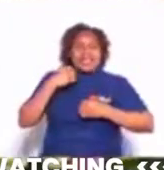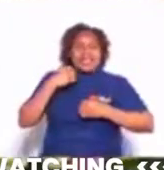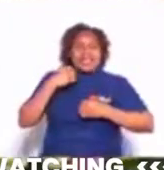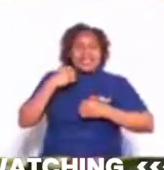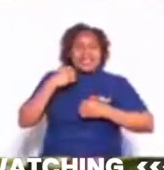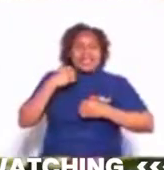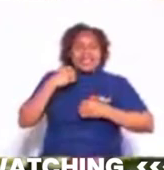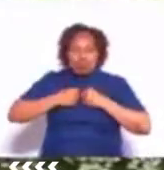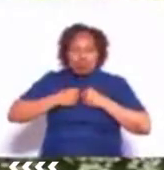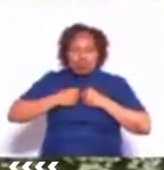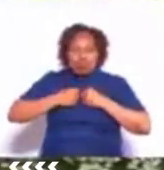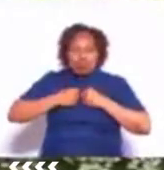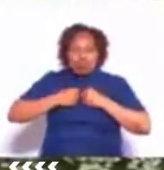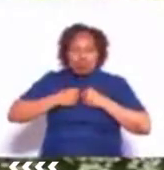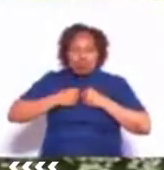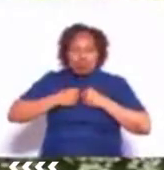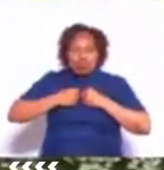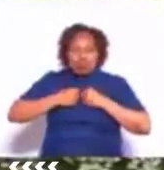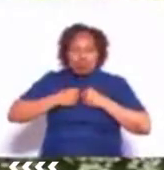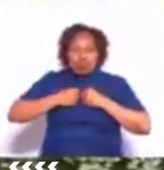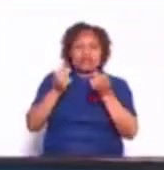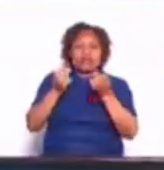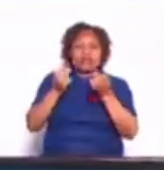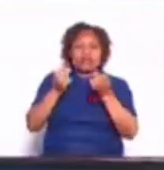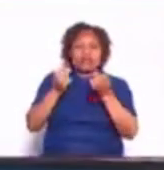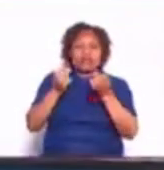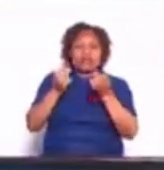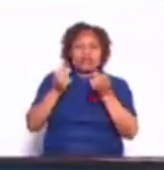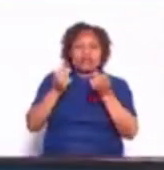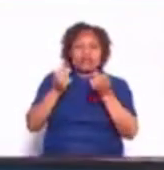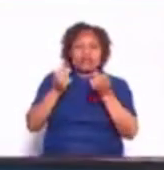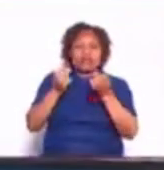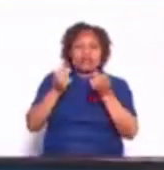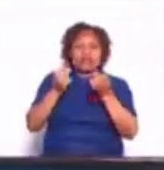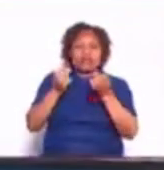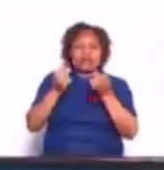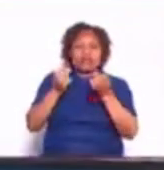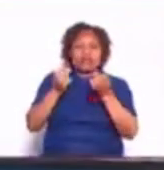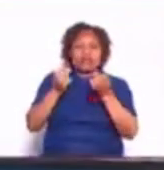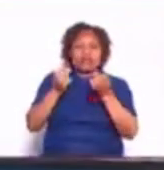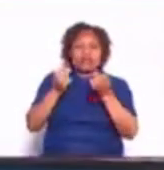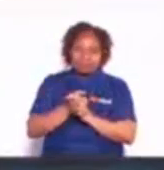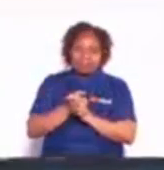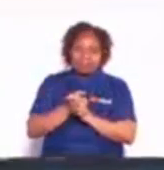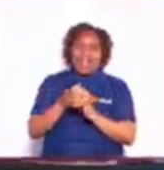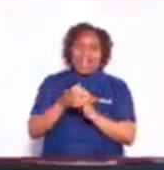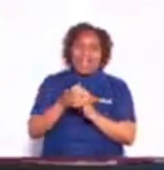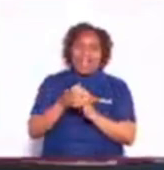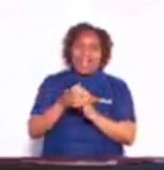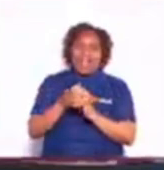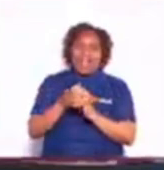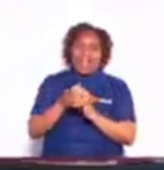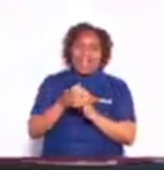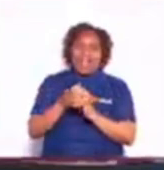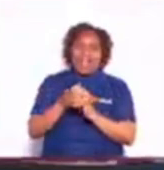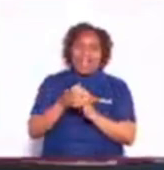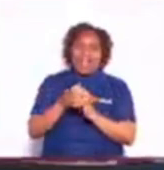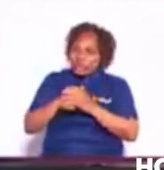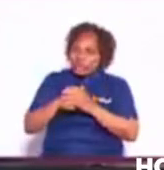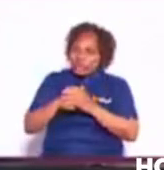intelligence. Hallelujah. Hallelujah. They have so-called